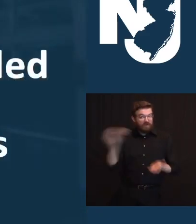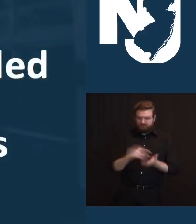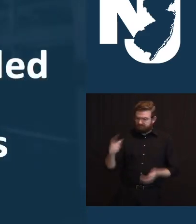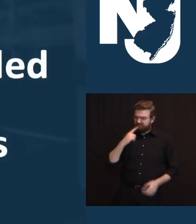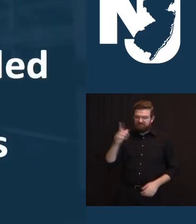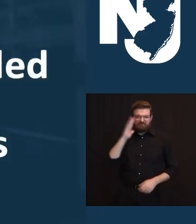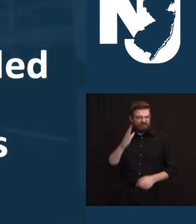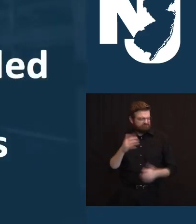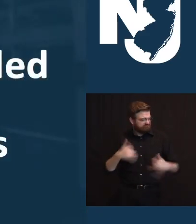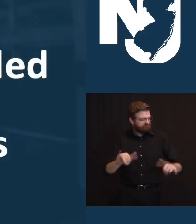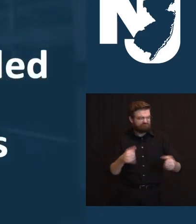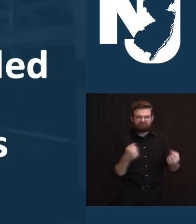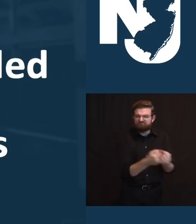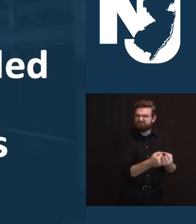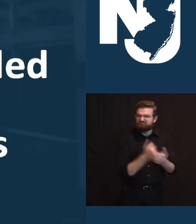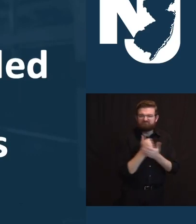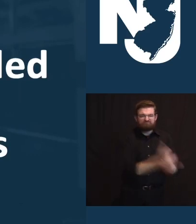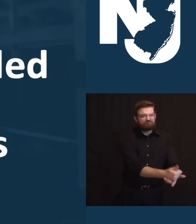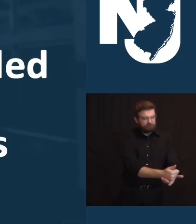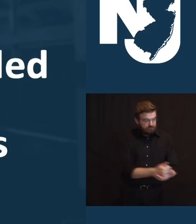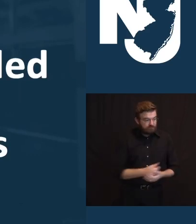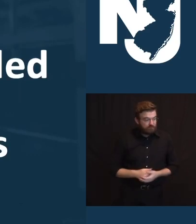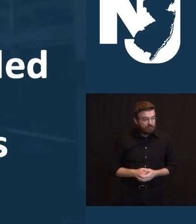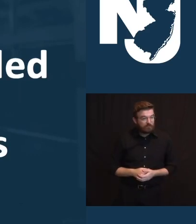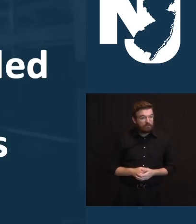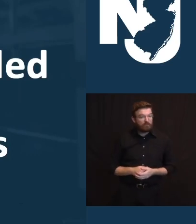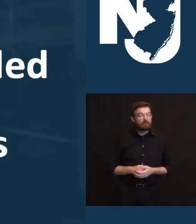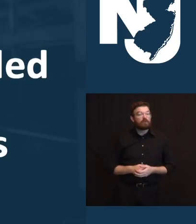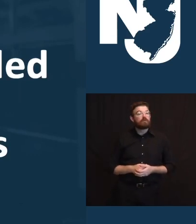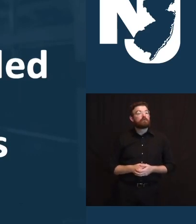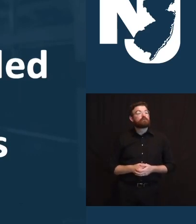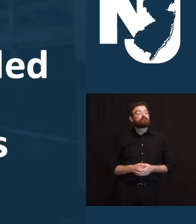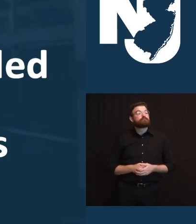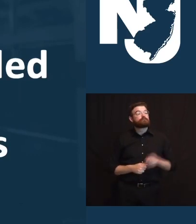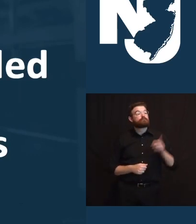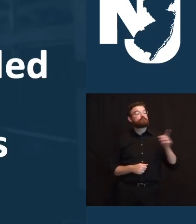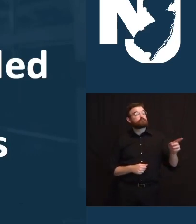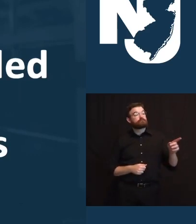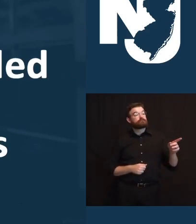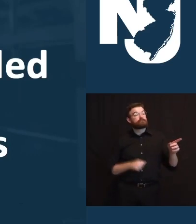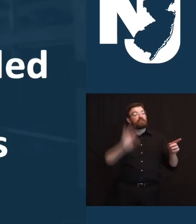Federal Transit Administration, which is stepping forward with a donation of